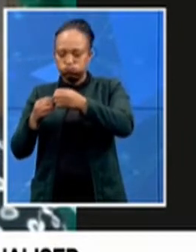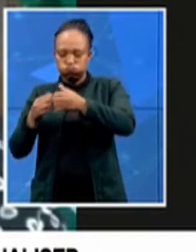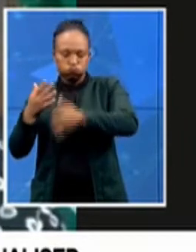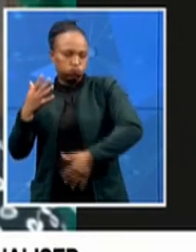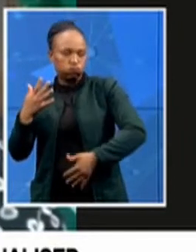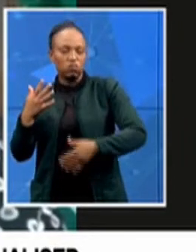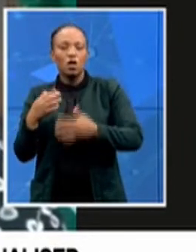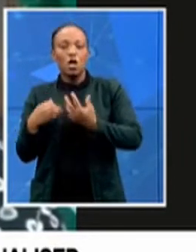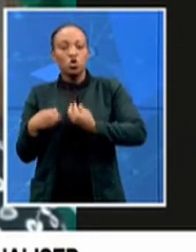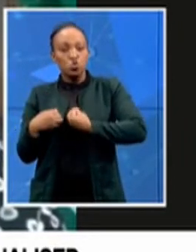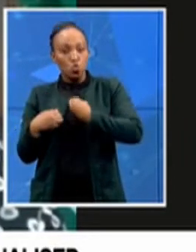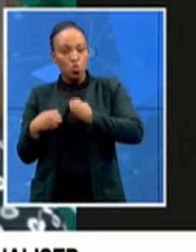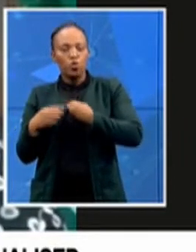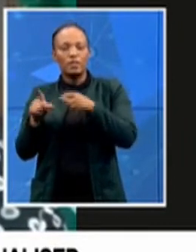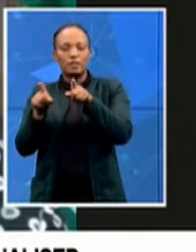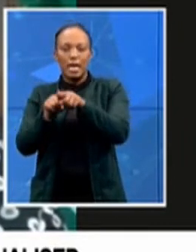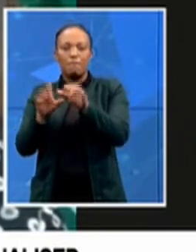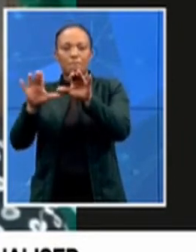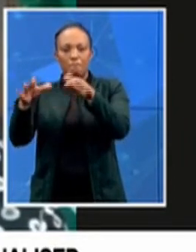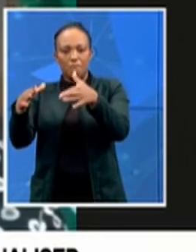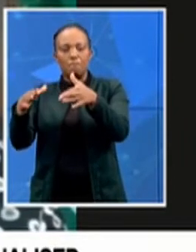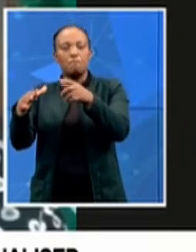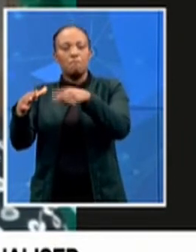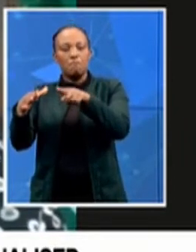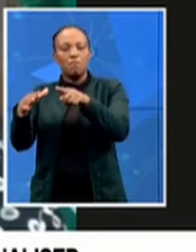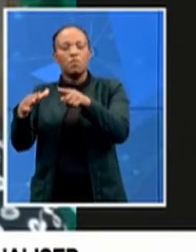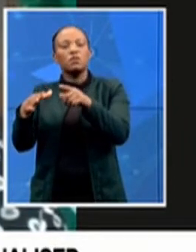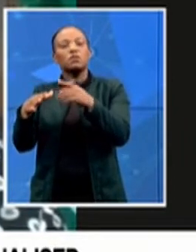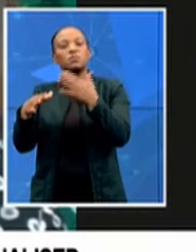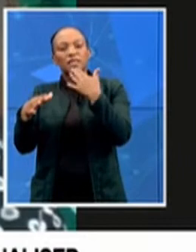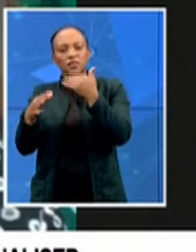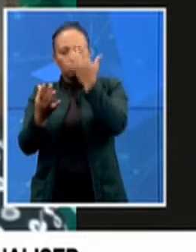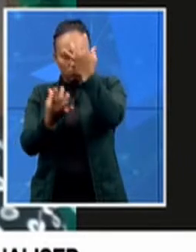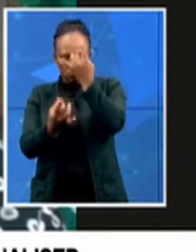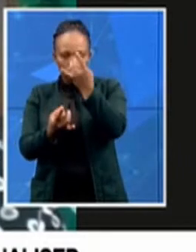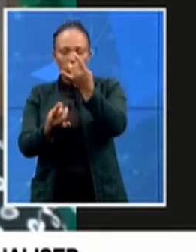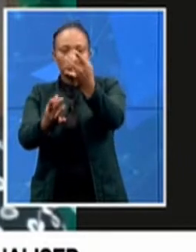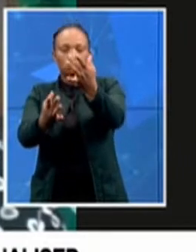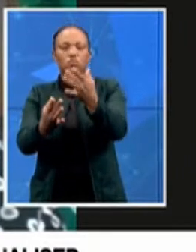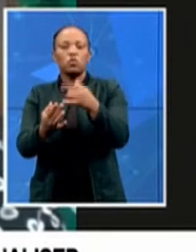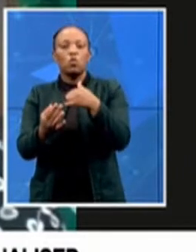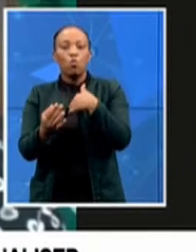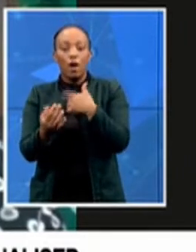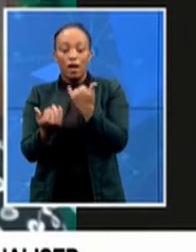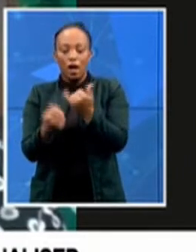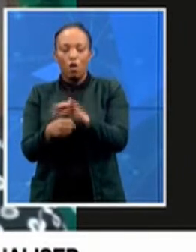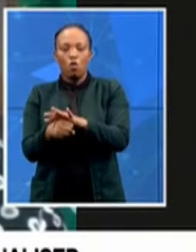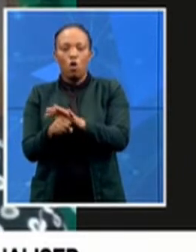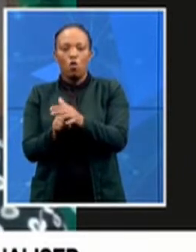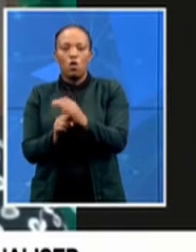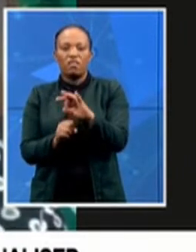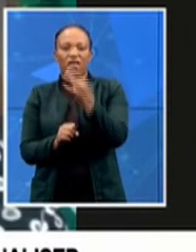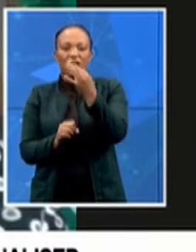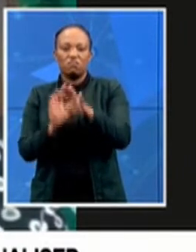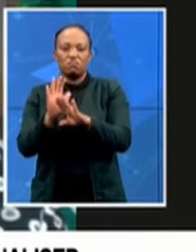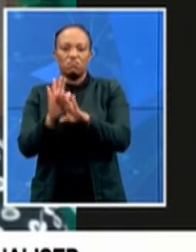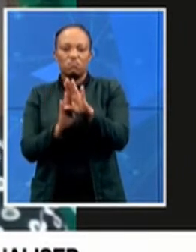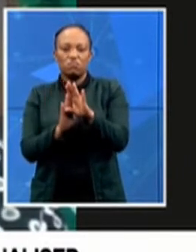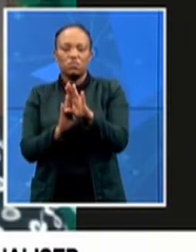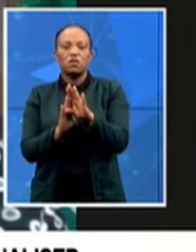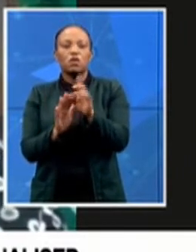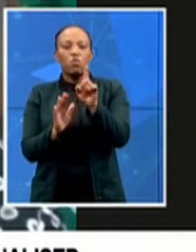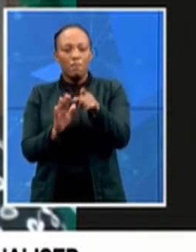us to pass the message that we are in the third wave, and therefore we need to preserve lives, and